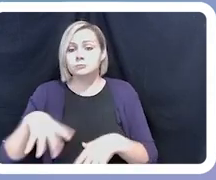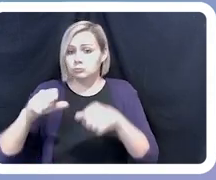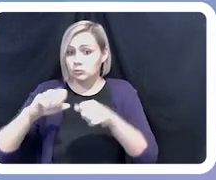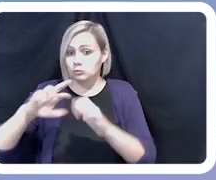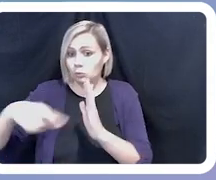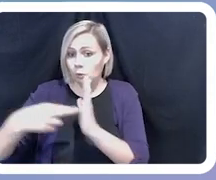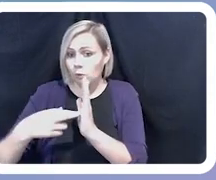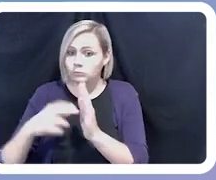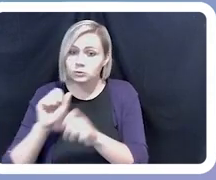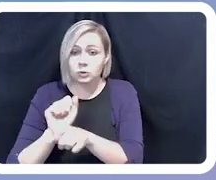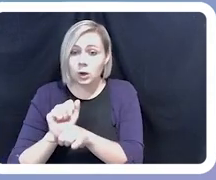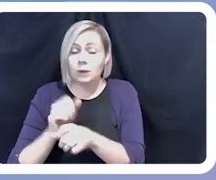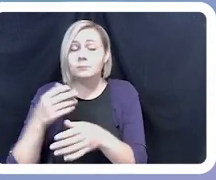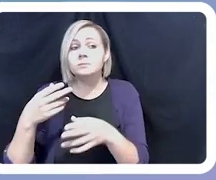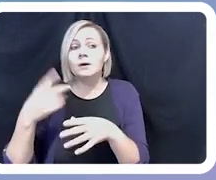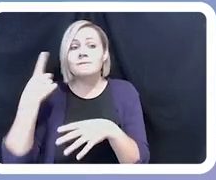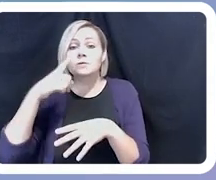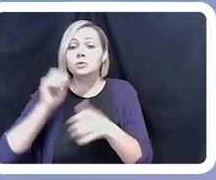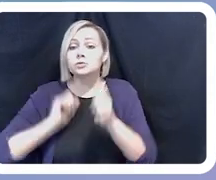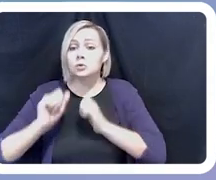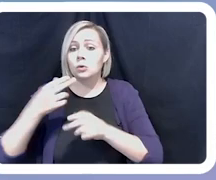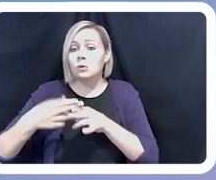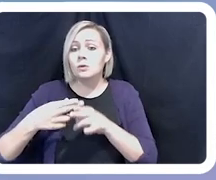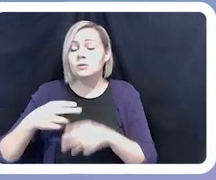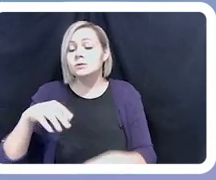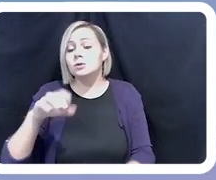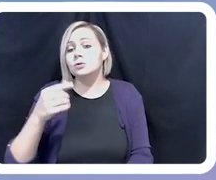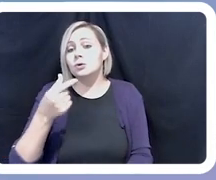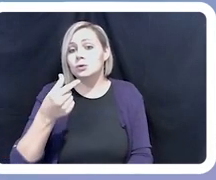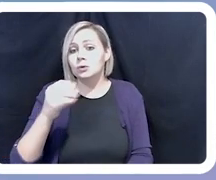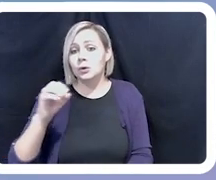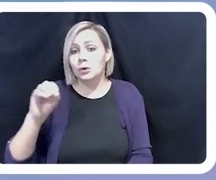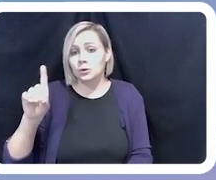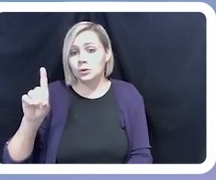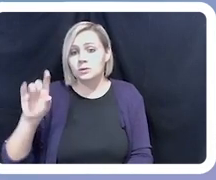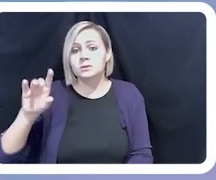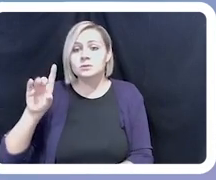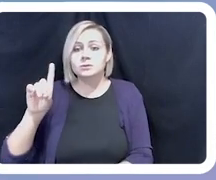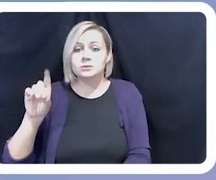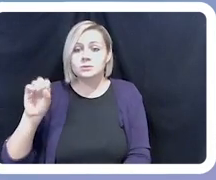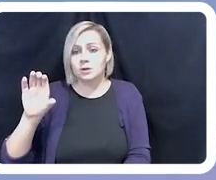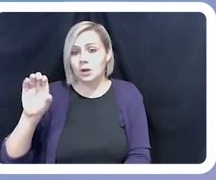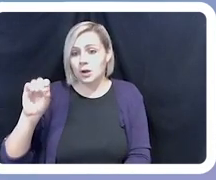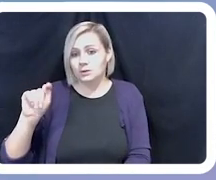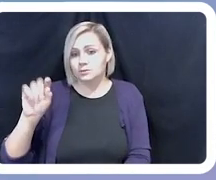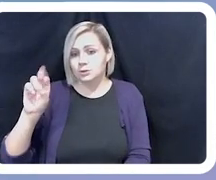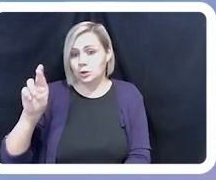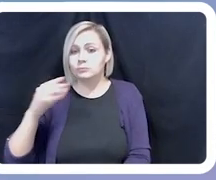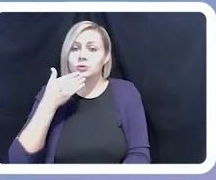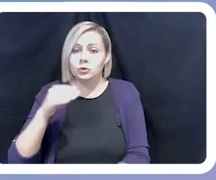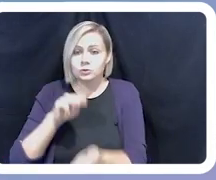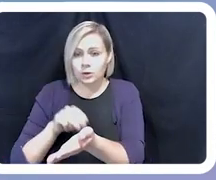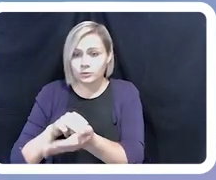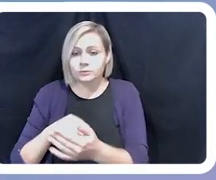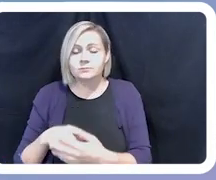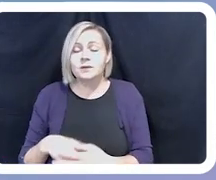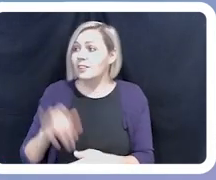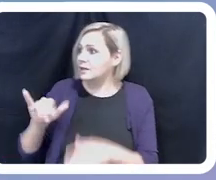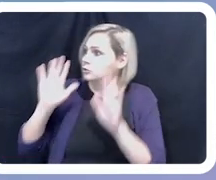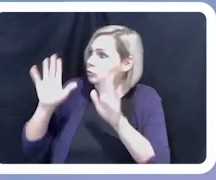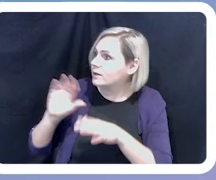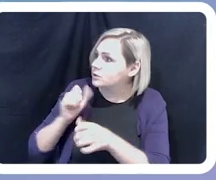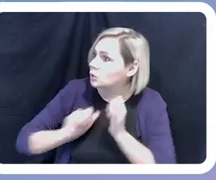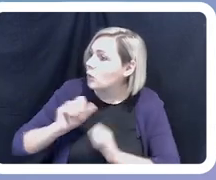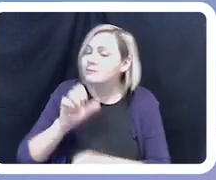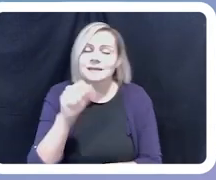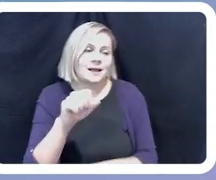the Good Doctor. The Good Doctor? Yes. That's a great show. It is. It's fabulous. What? Everybody is so